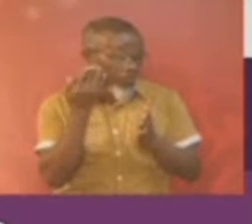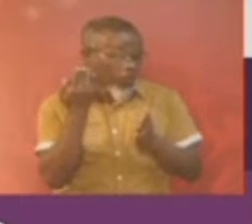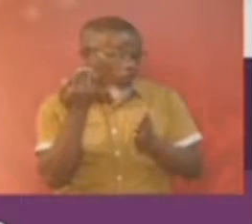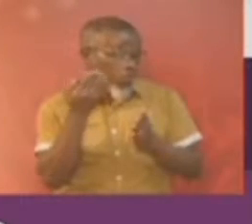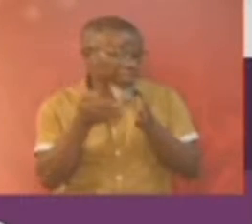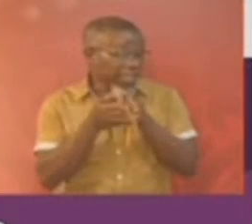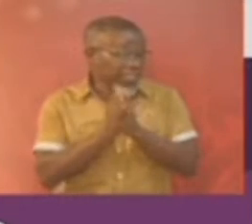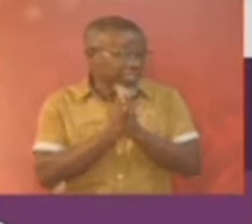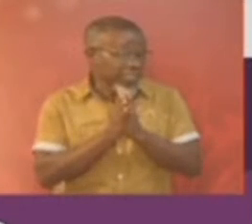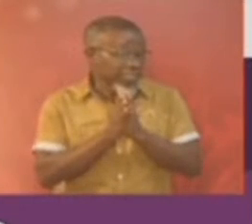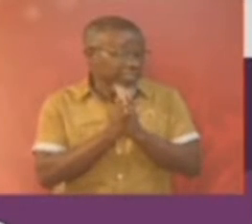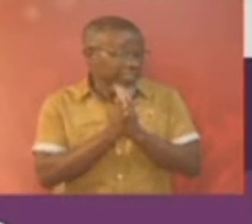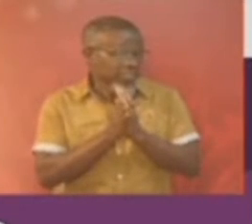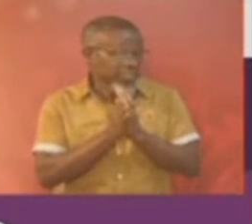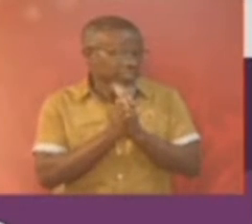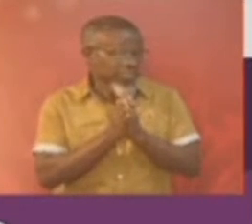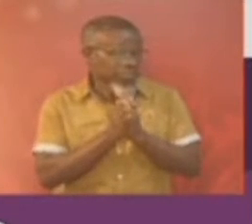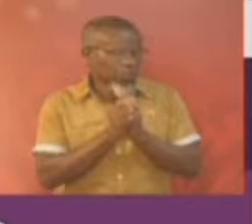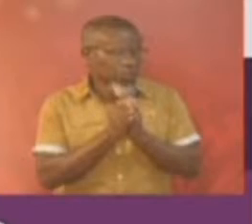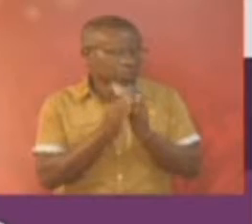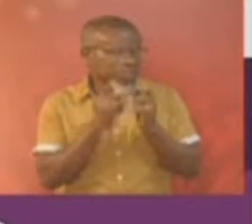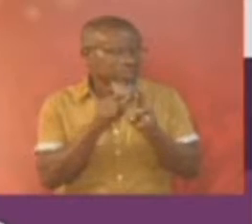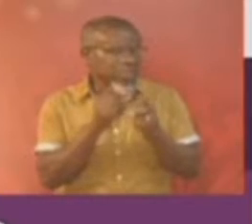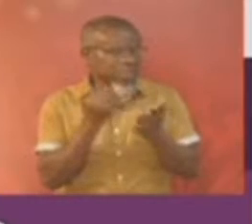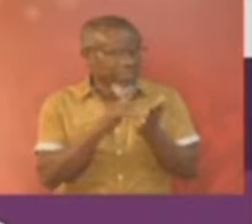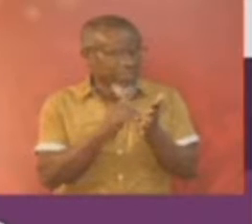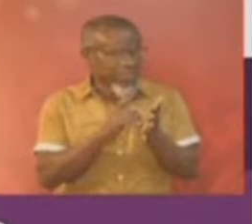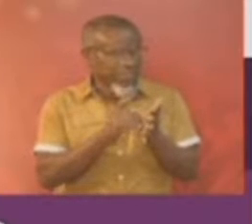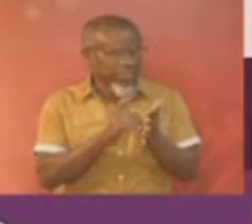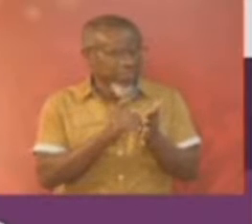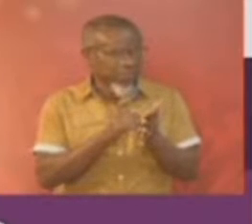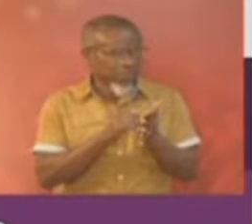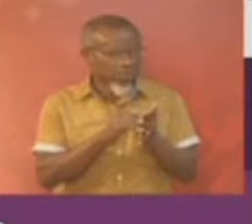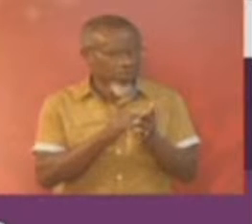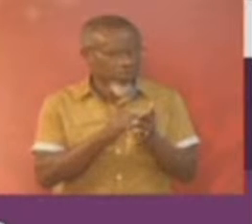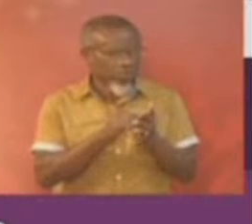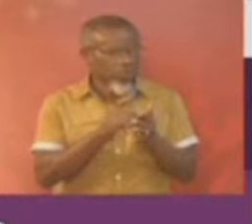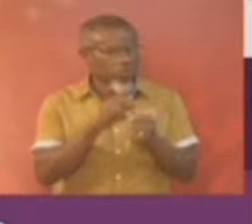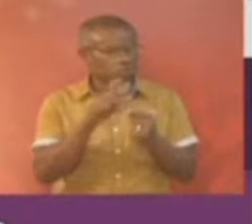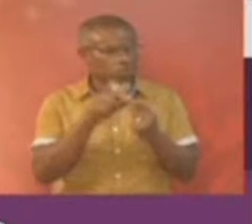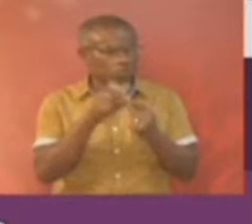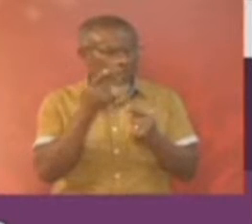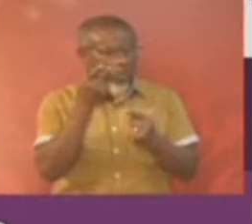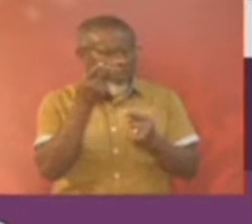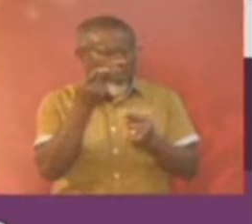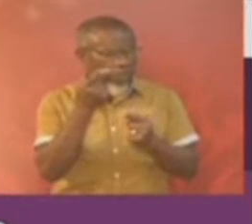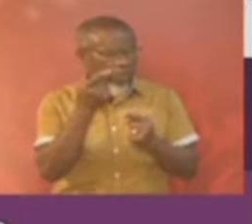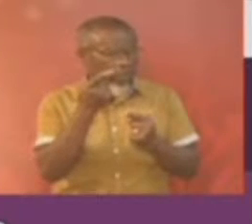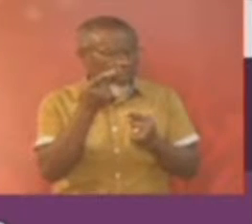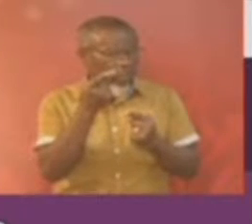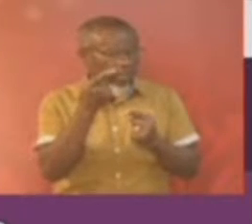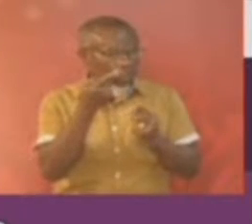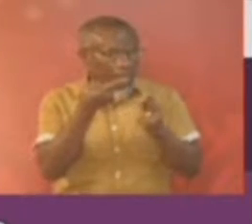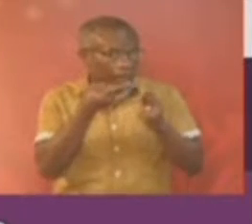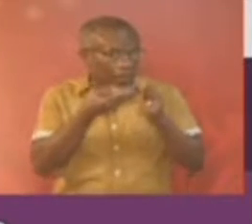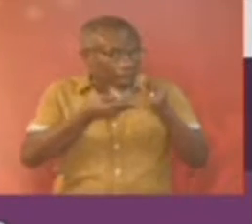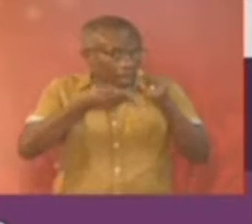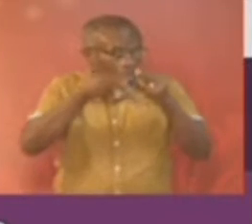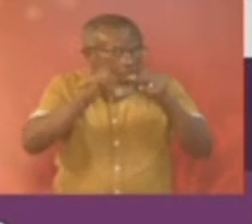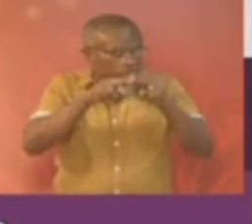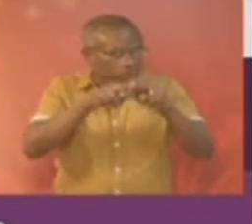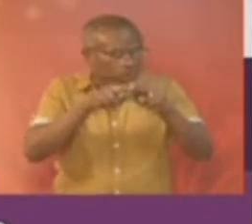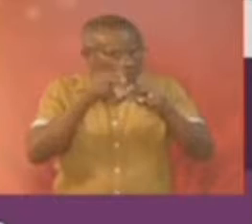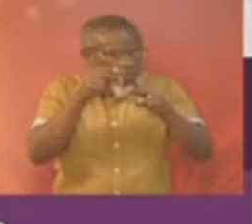time of elections, we saw a surge, but there was also a last lap on the beach, and that was blamed at the time. Now, I know there's